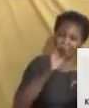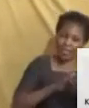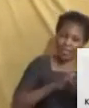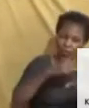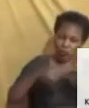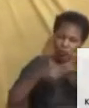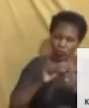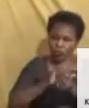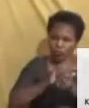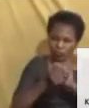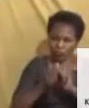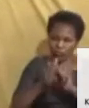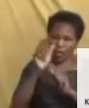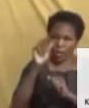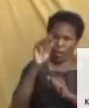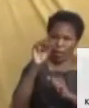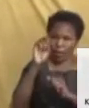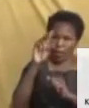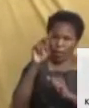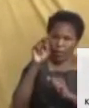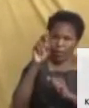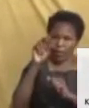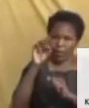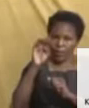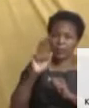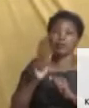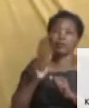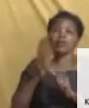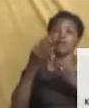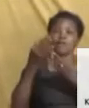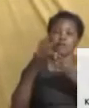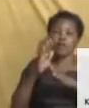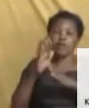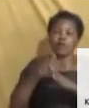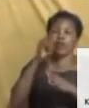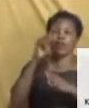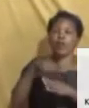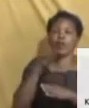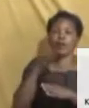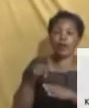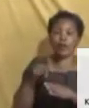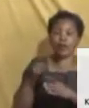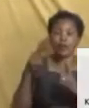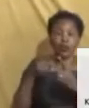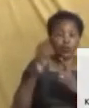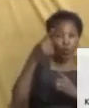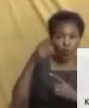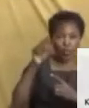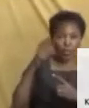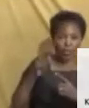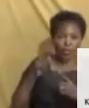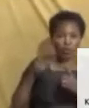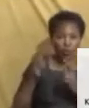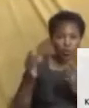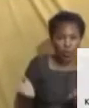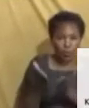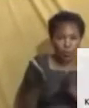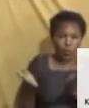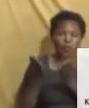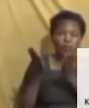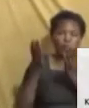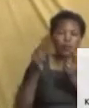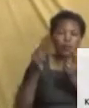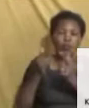amendment as to free from fault or error, to correct, to improve,